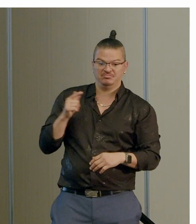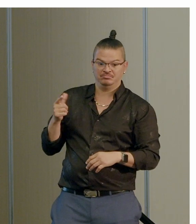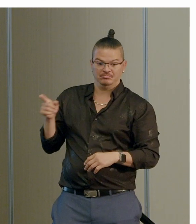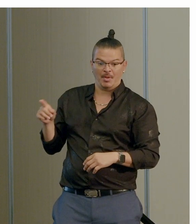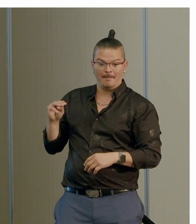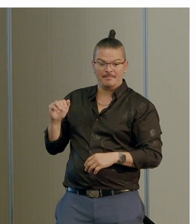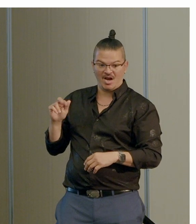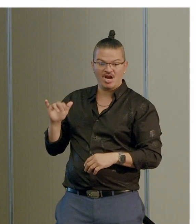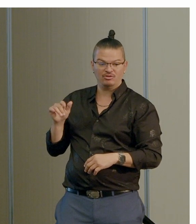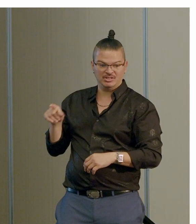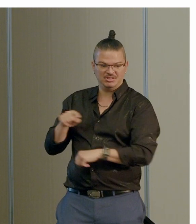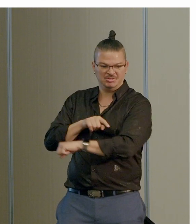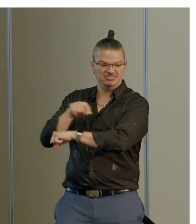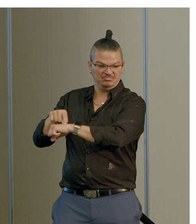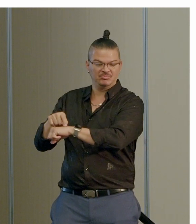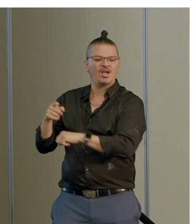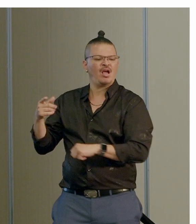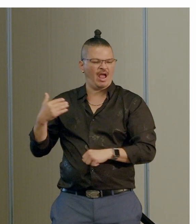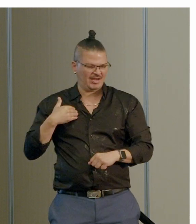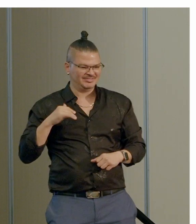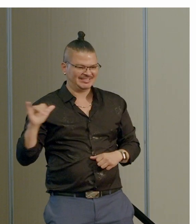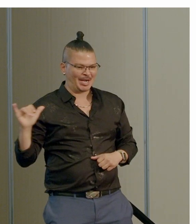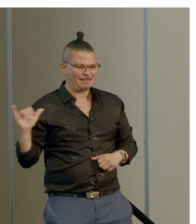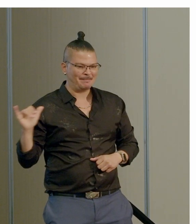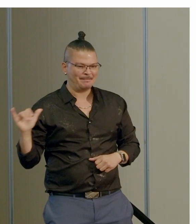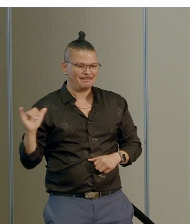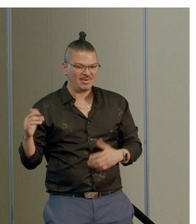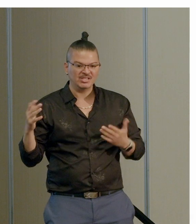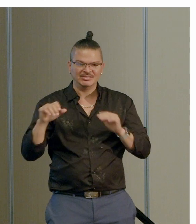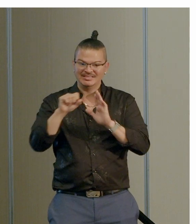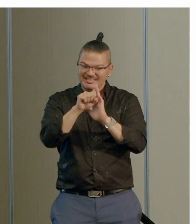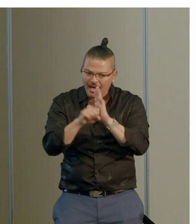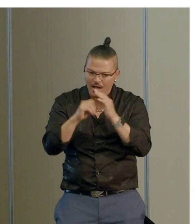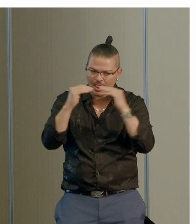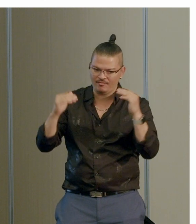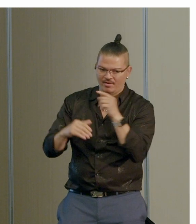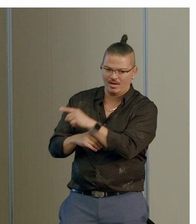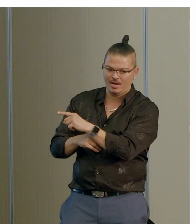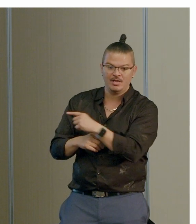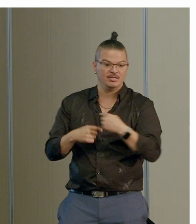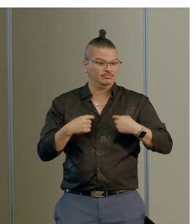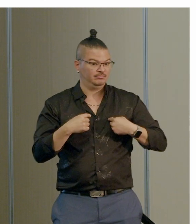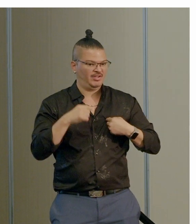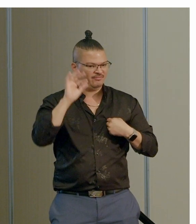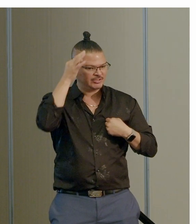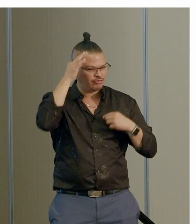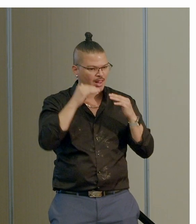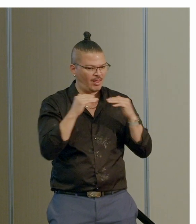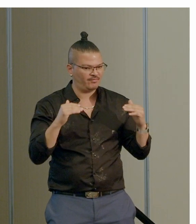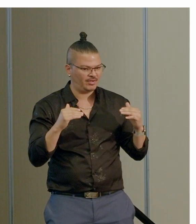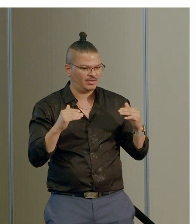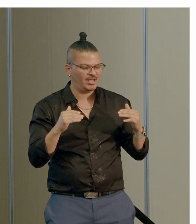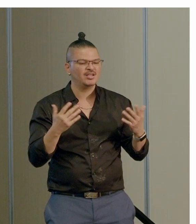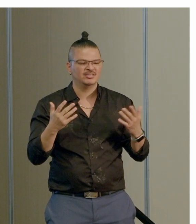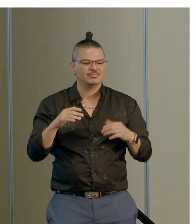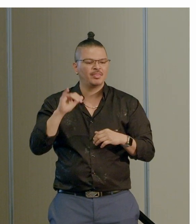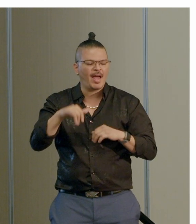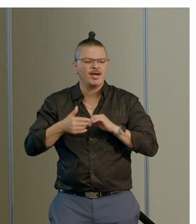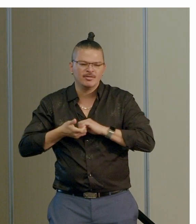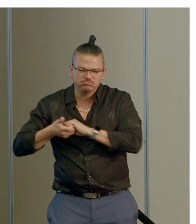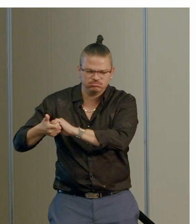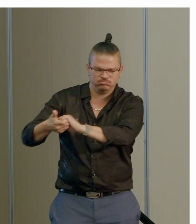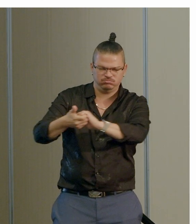It's the same thing we're facing. So we all are in this together, and I think it helps industry. So that's what that program is.